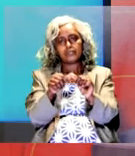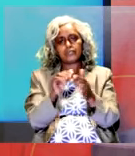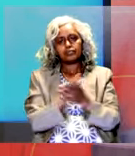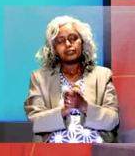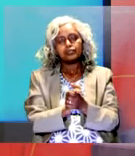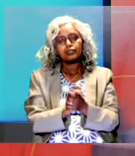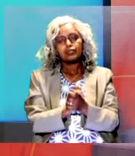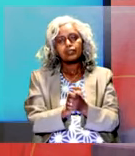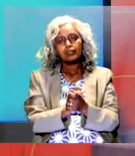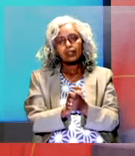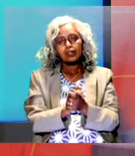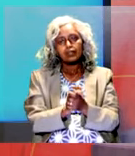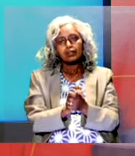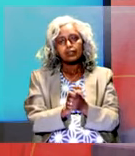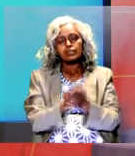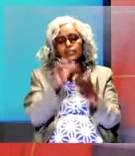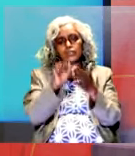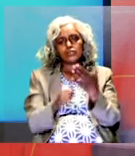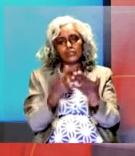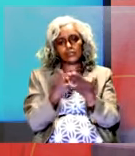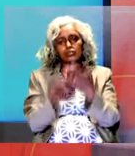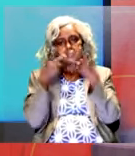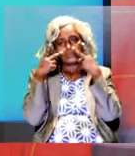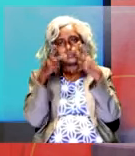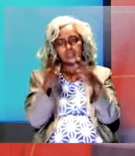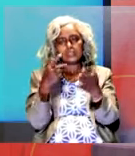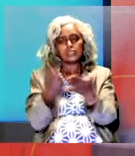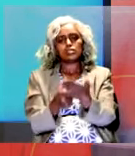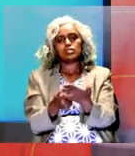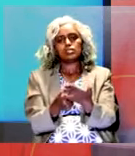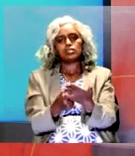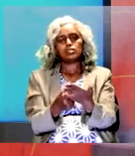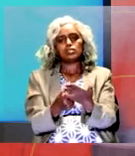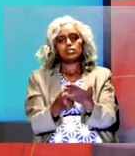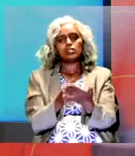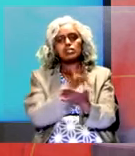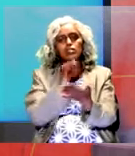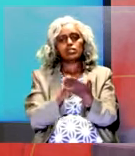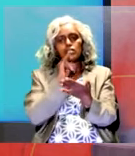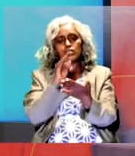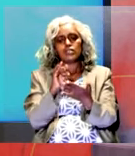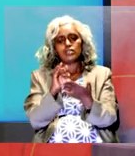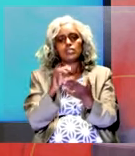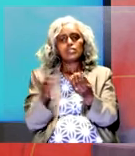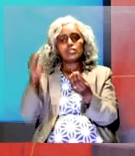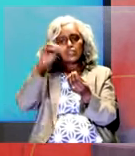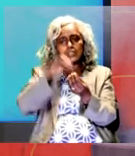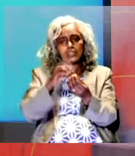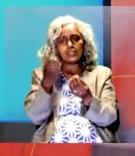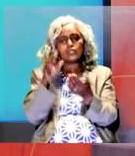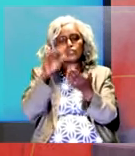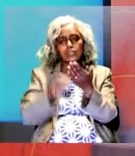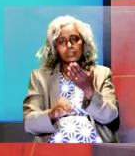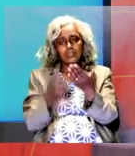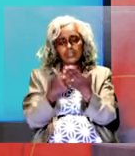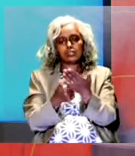this. So when you see this, it is neither increasing